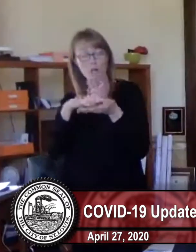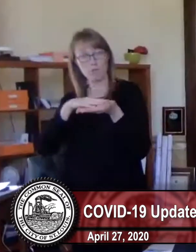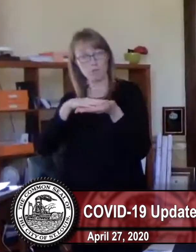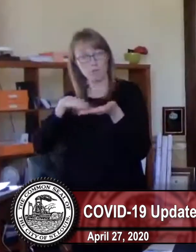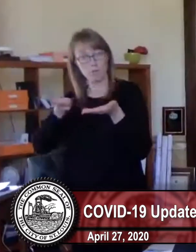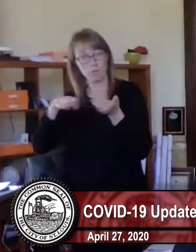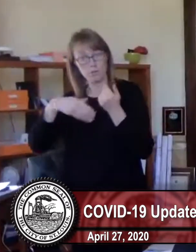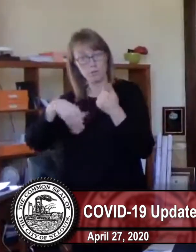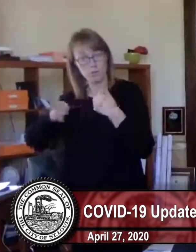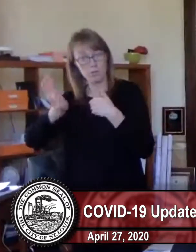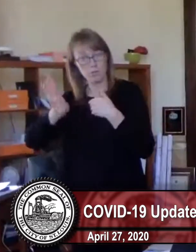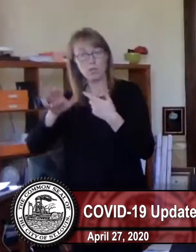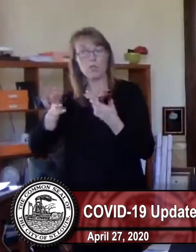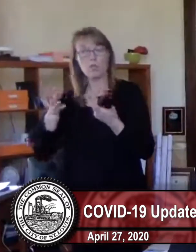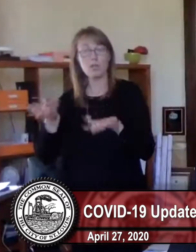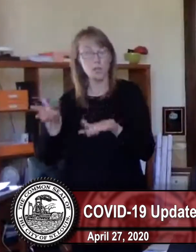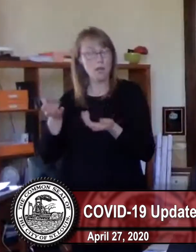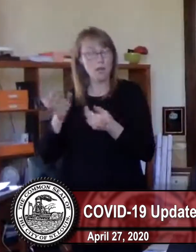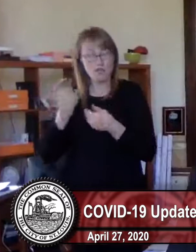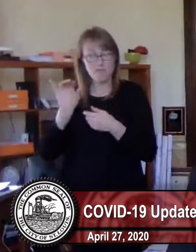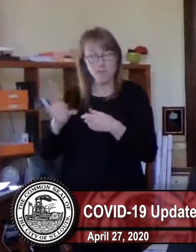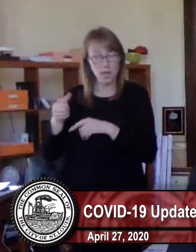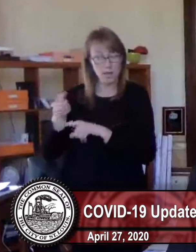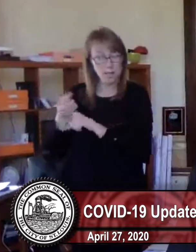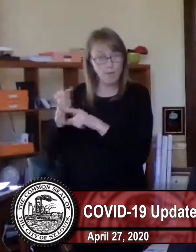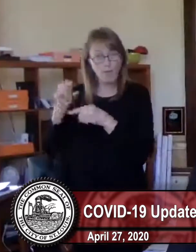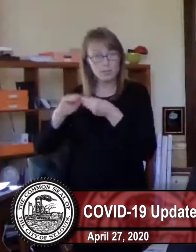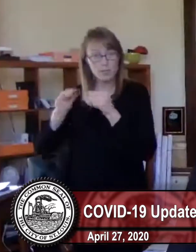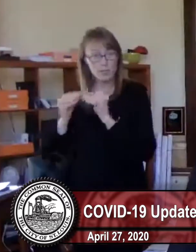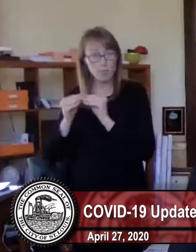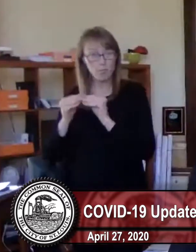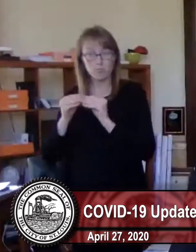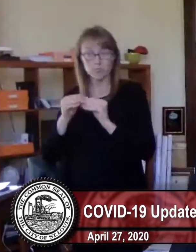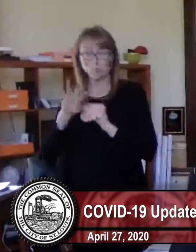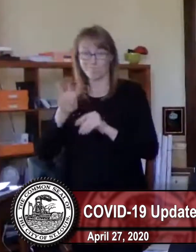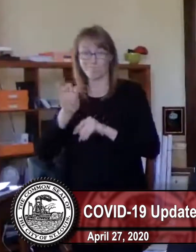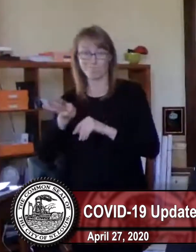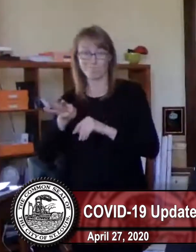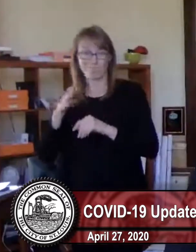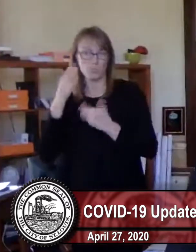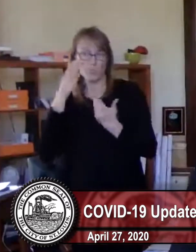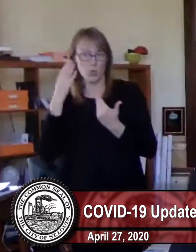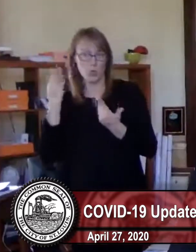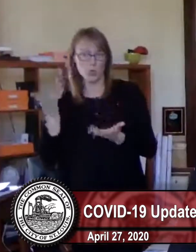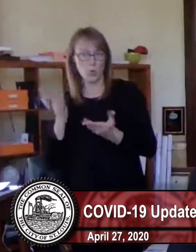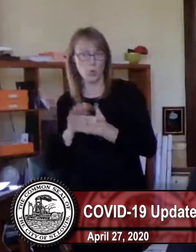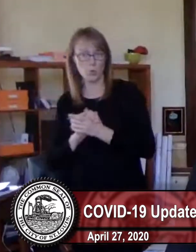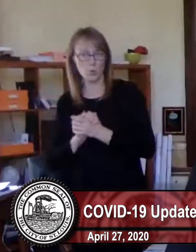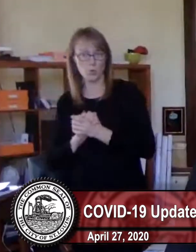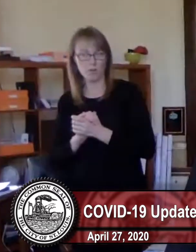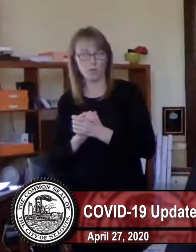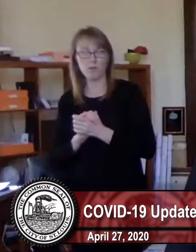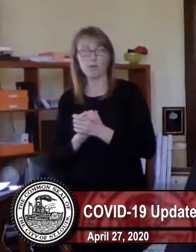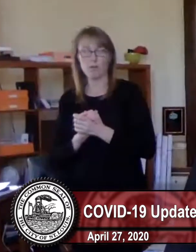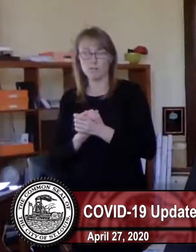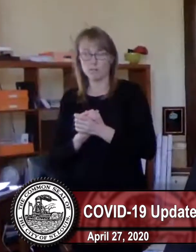any bearing on this or not. And so all of those things, though, have resulted